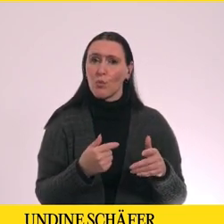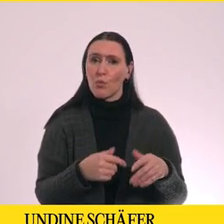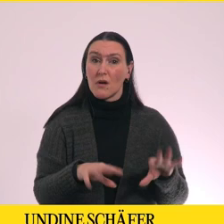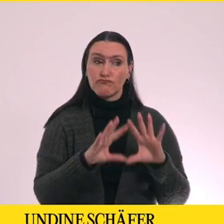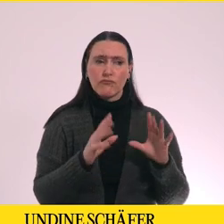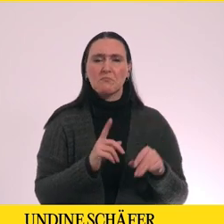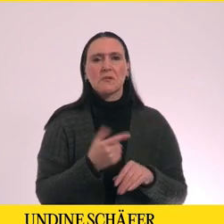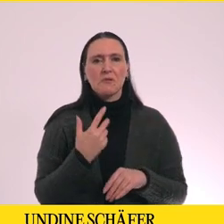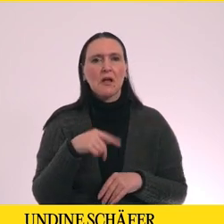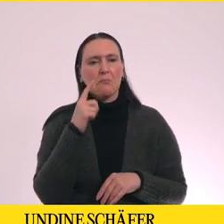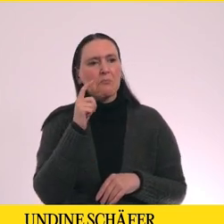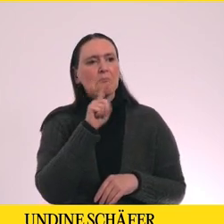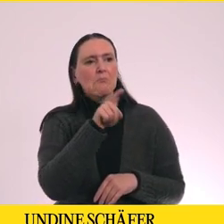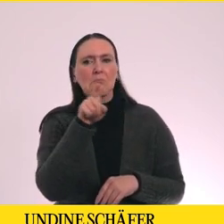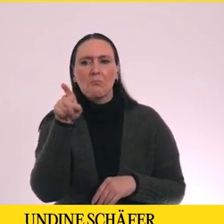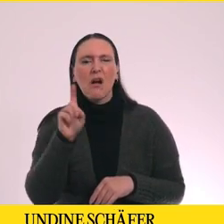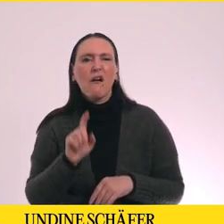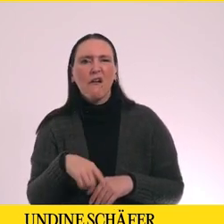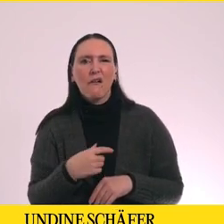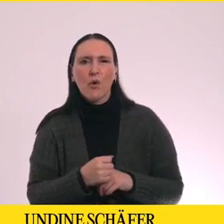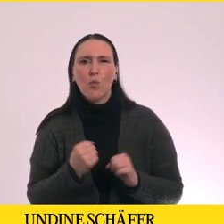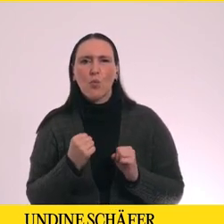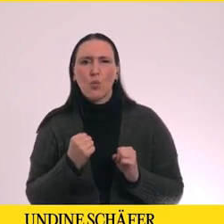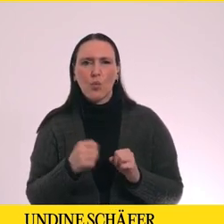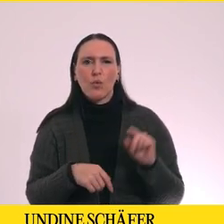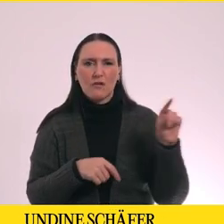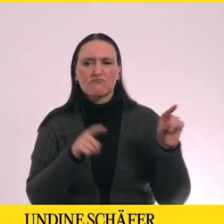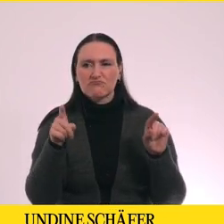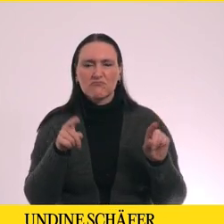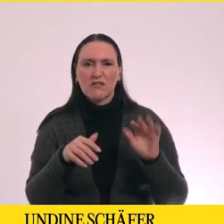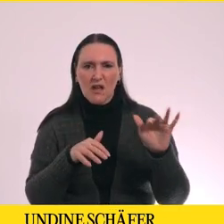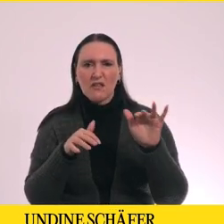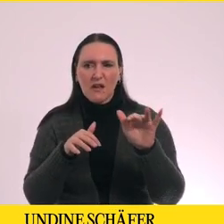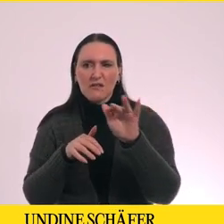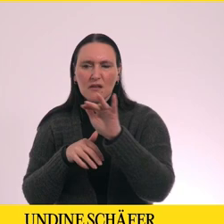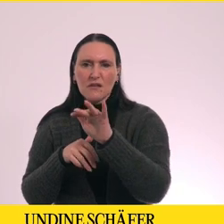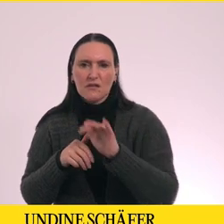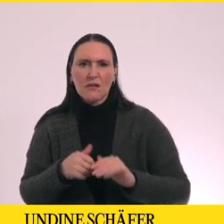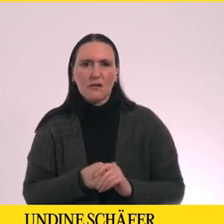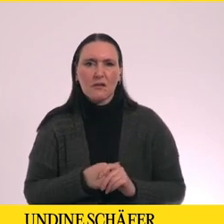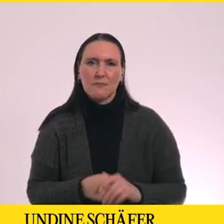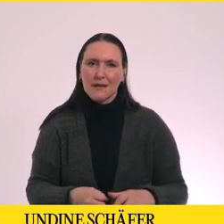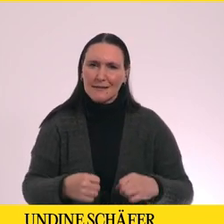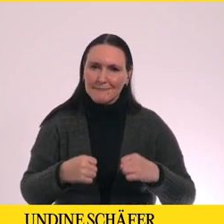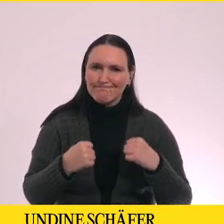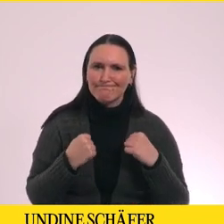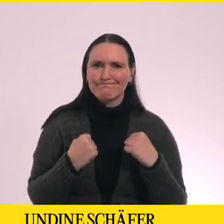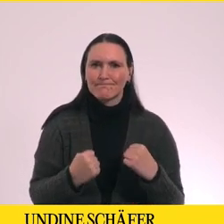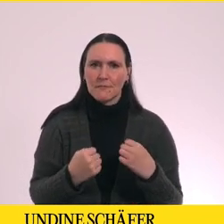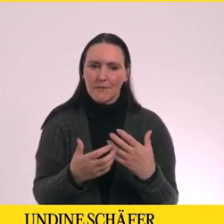often, because it's really hard to build up a safe space. So one of the first